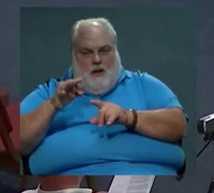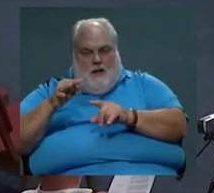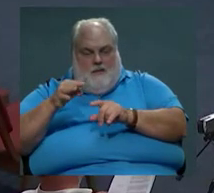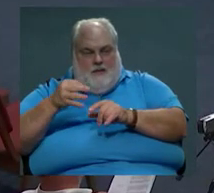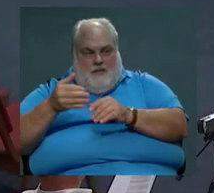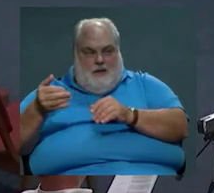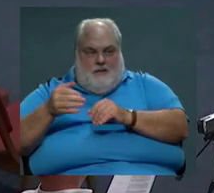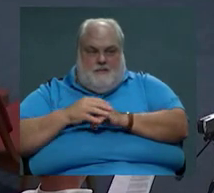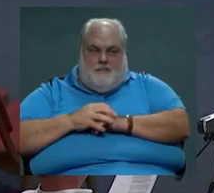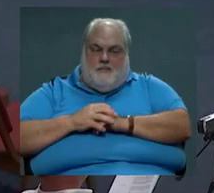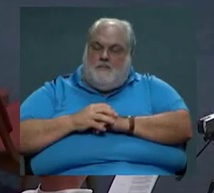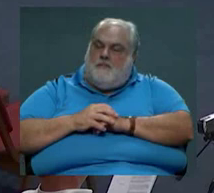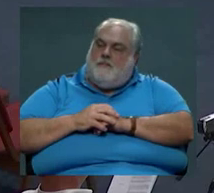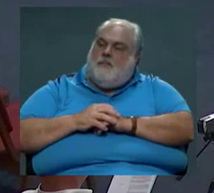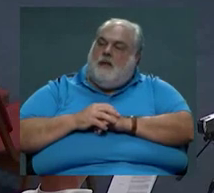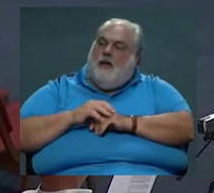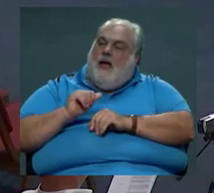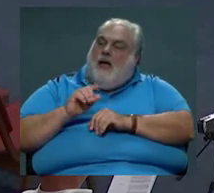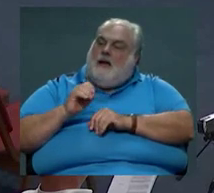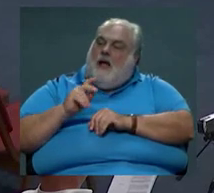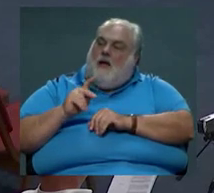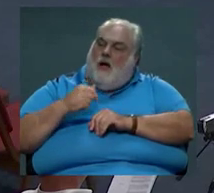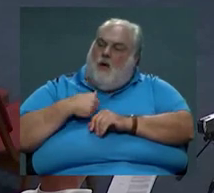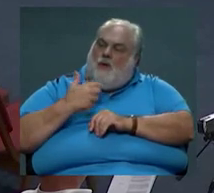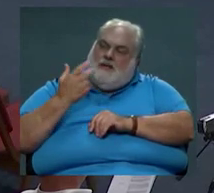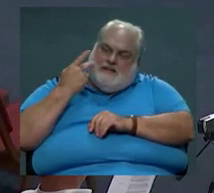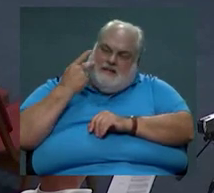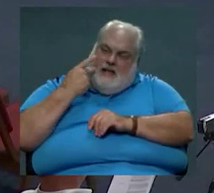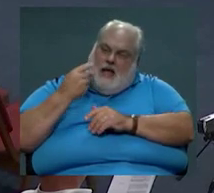I'd like to see a income on this.